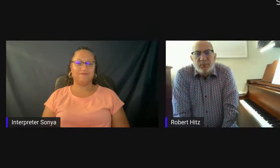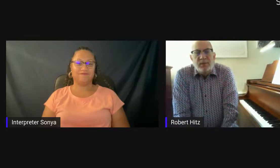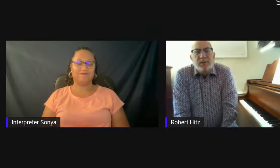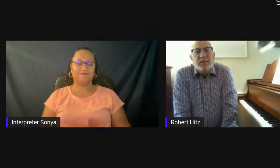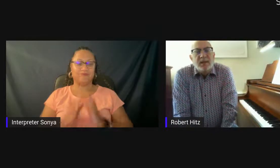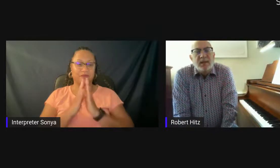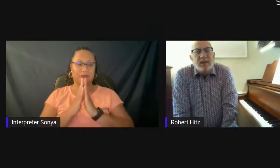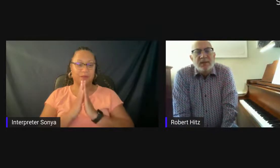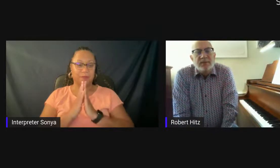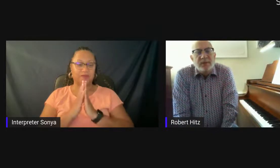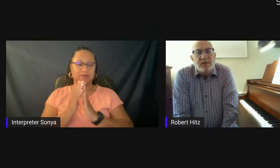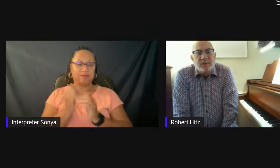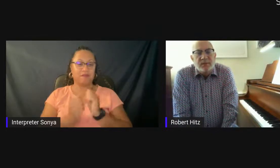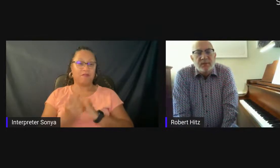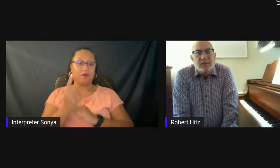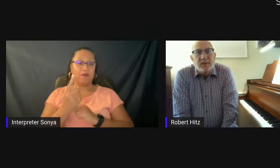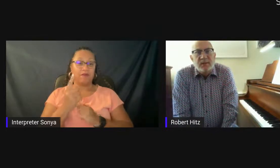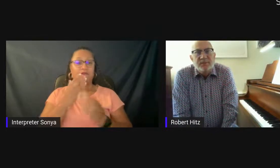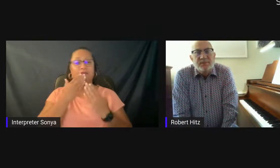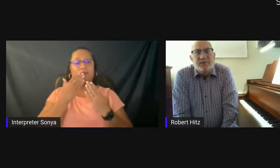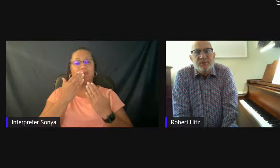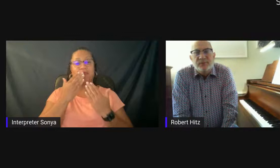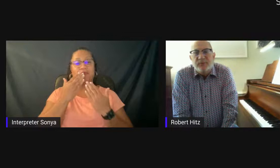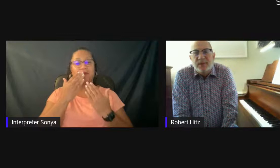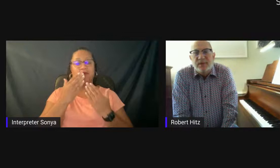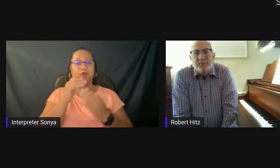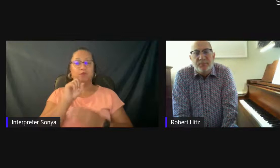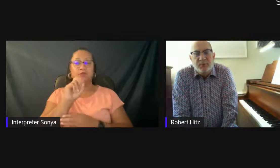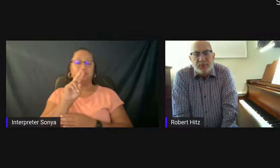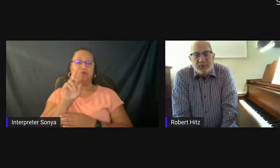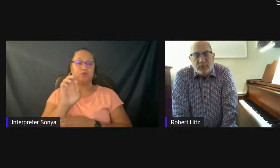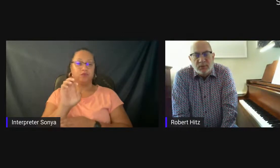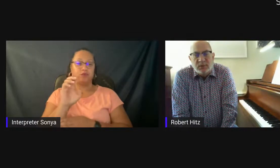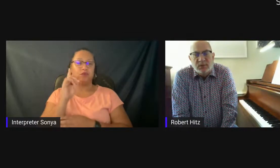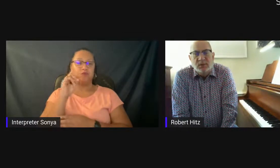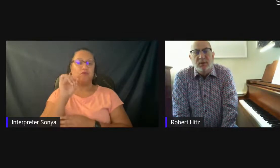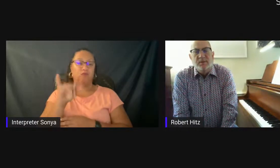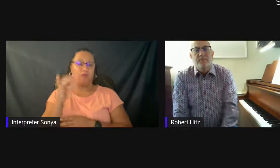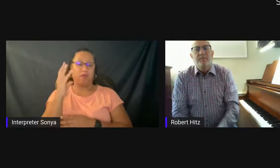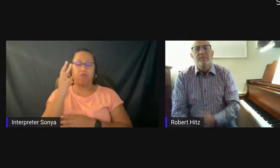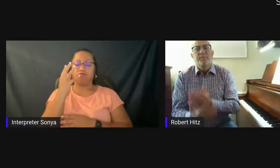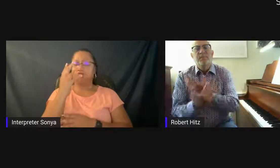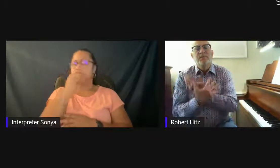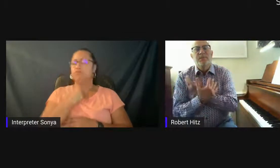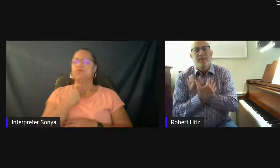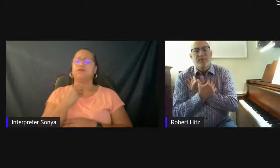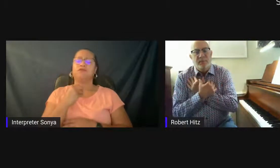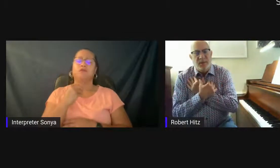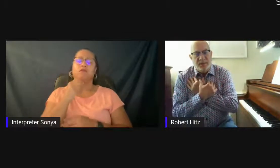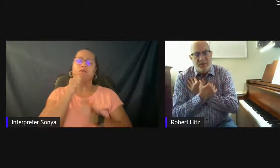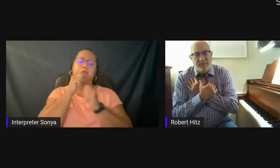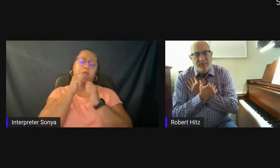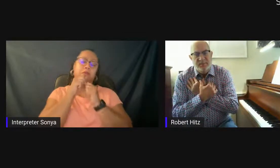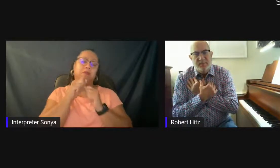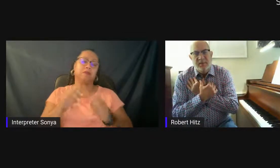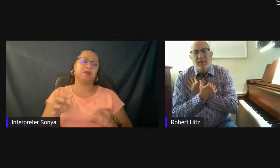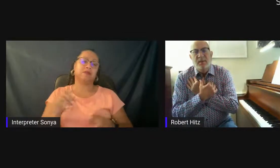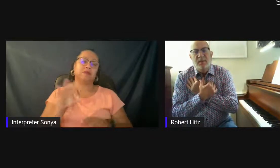Namaste, everyone, and thank you, Sue, for that beautiful blessing of the